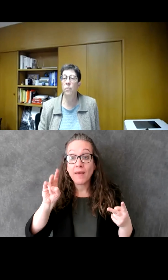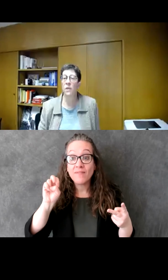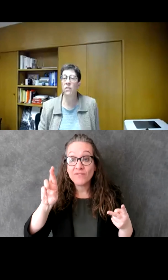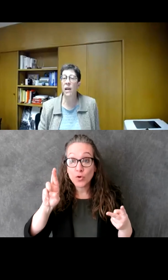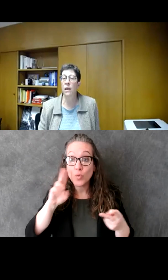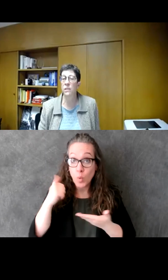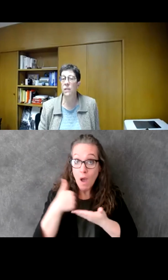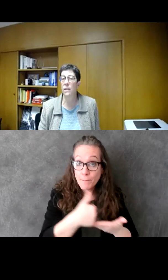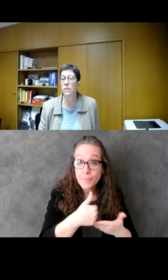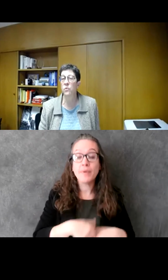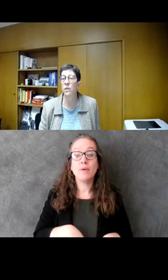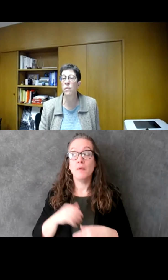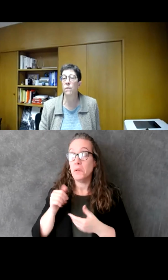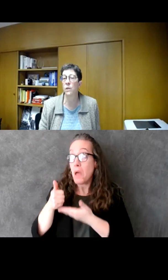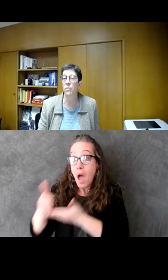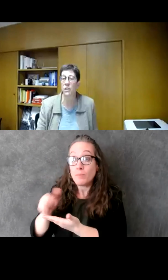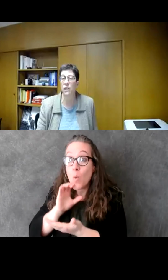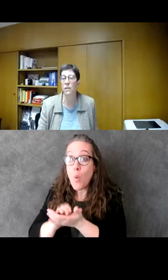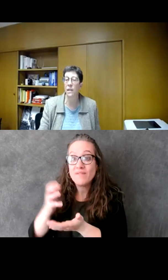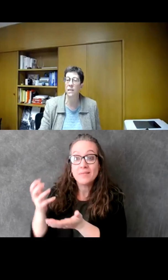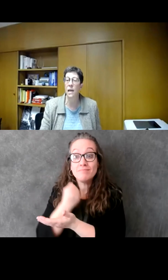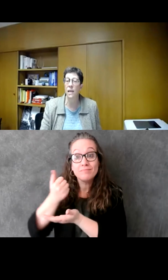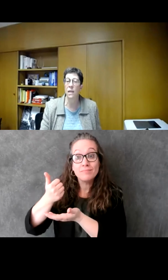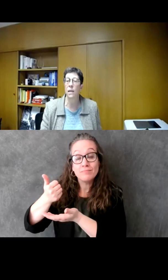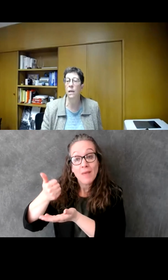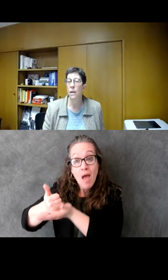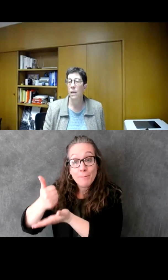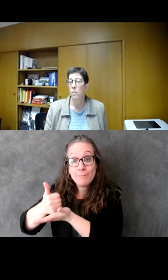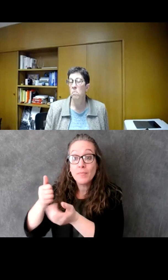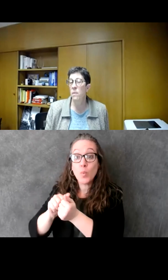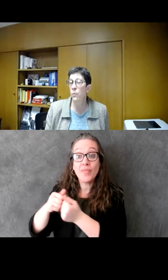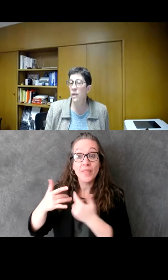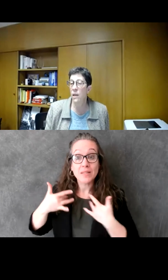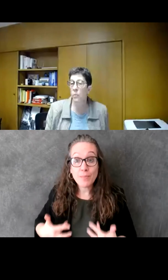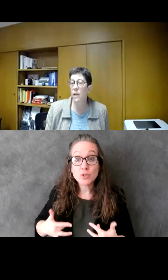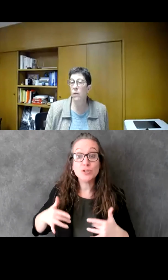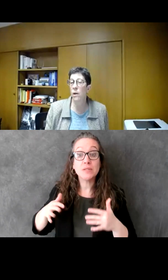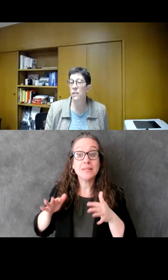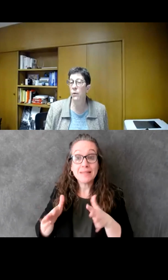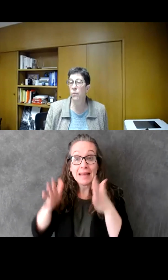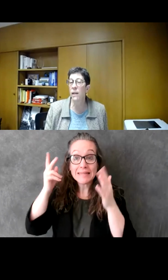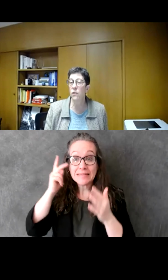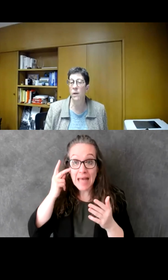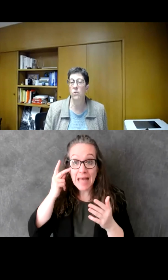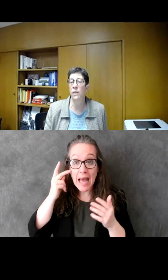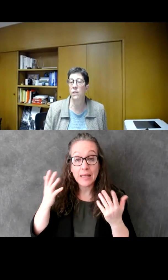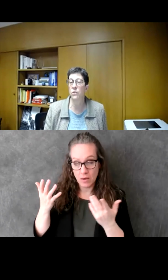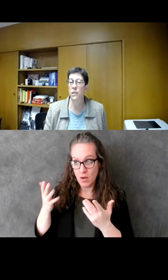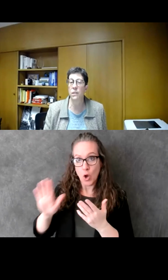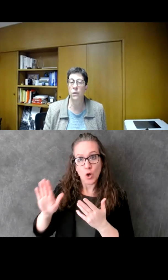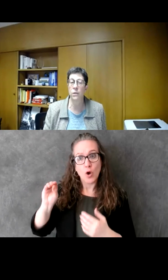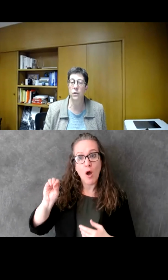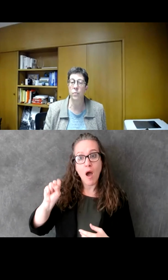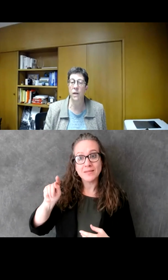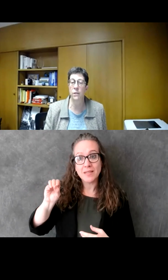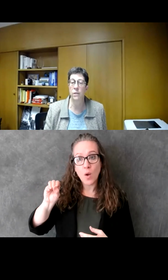help Mrs. S get some treatment for depression and anxiety. Maybe we can help get her osteoarthritis better treated so she